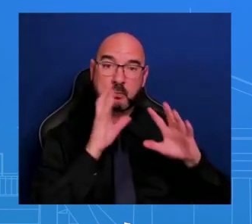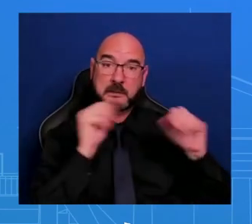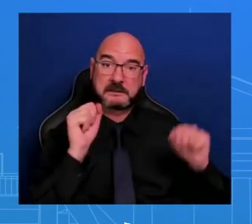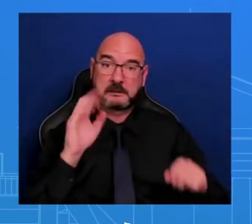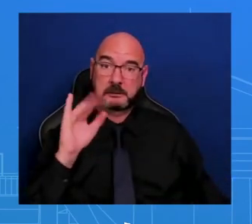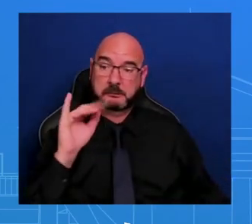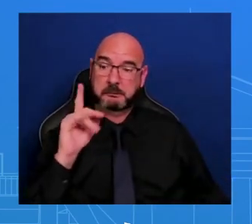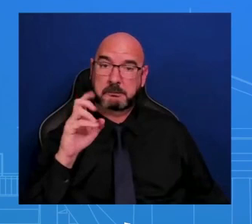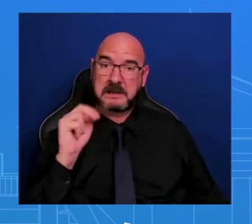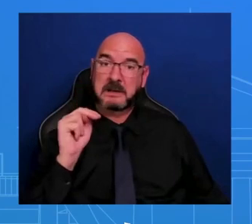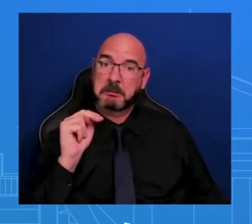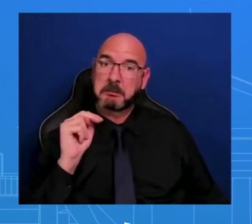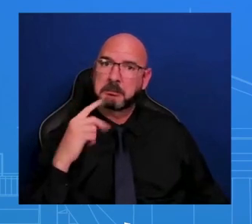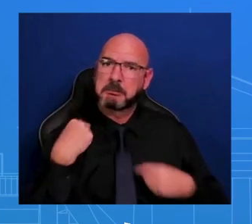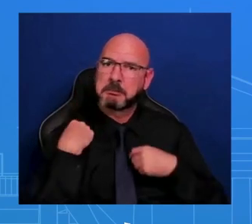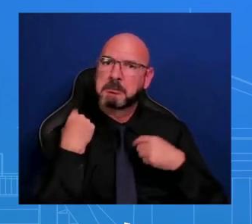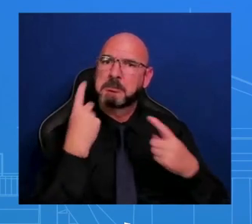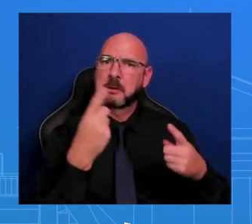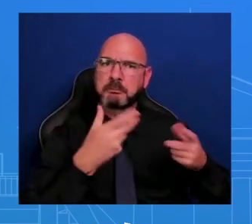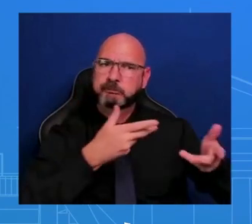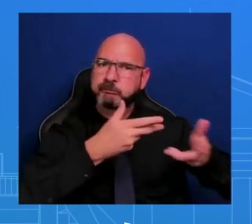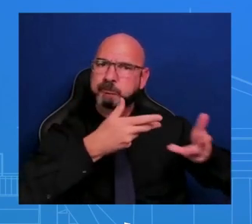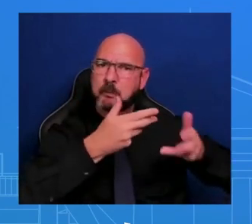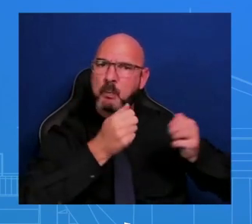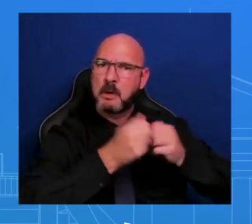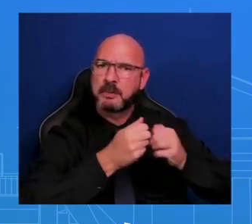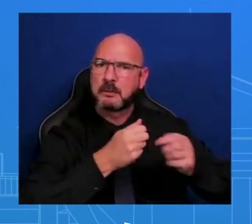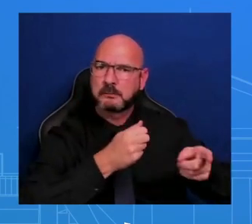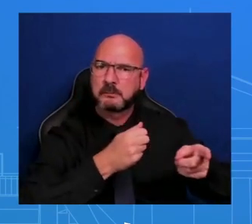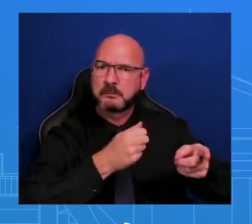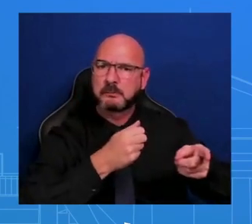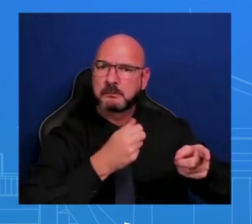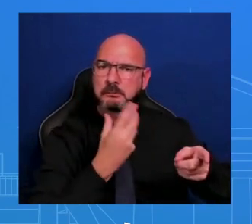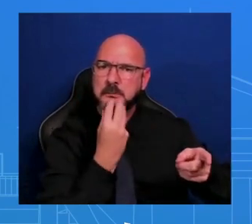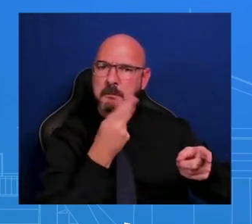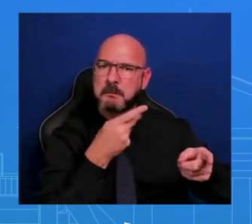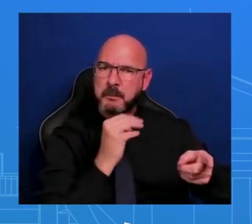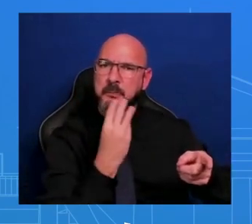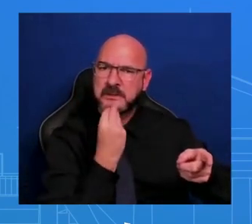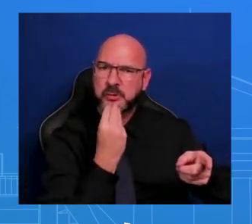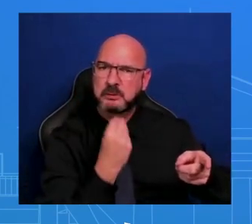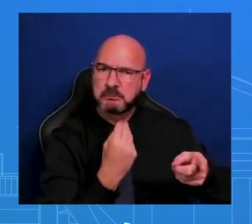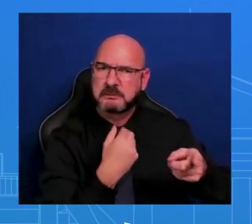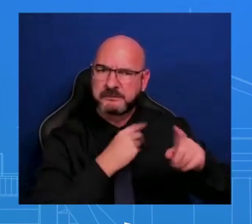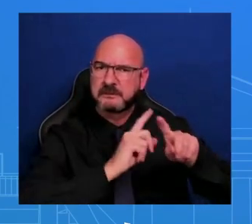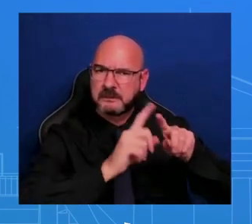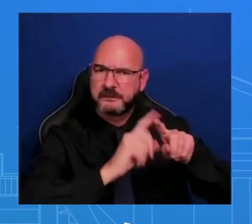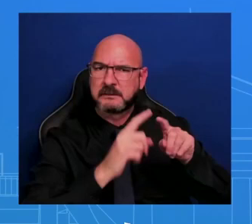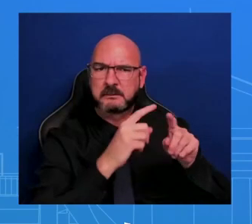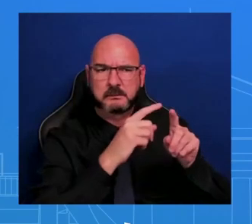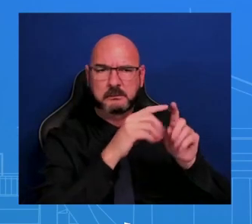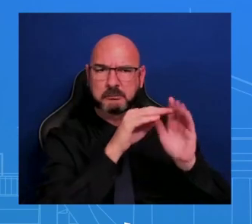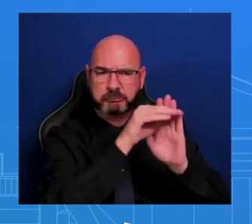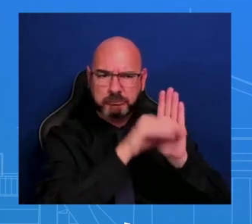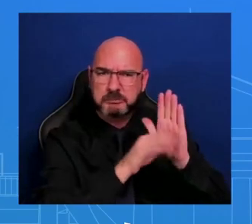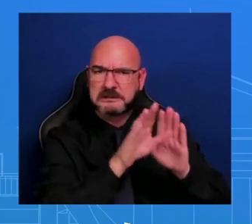at various levels, at the cabinet level and below, about